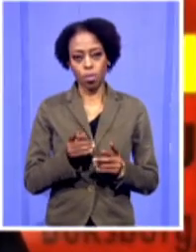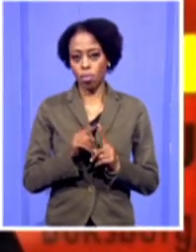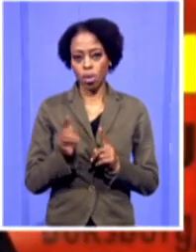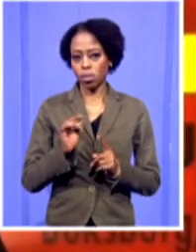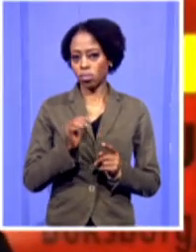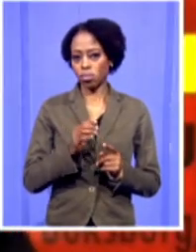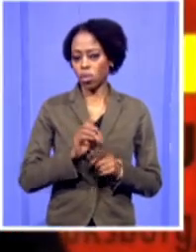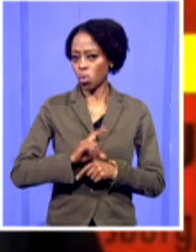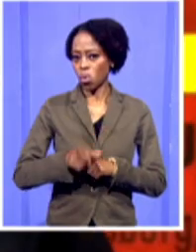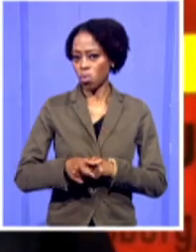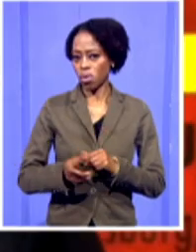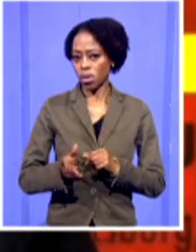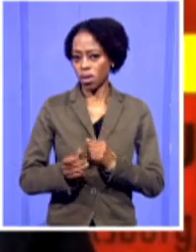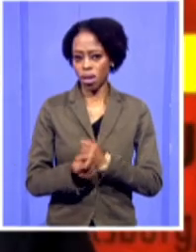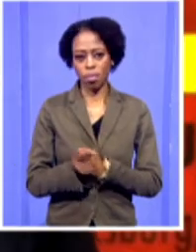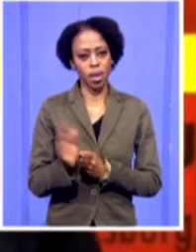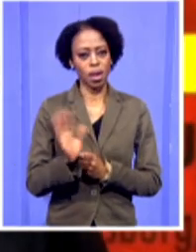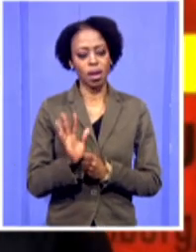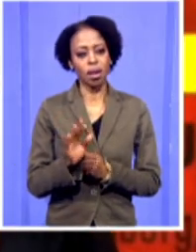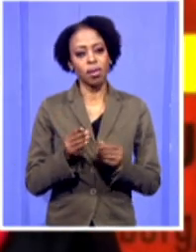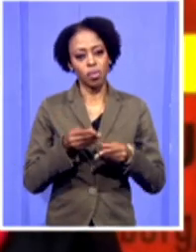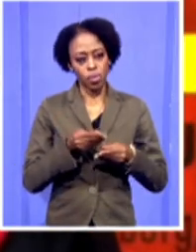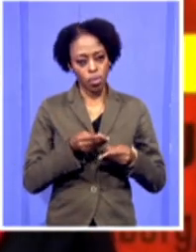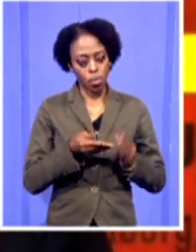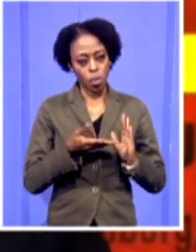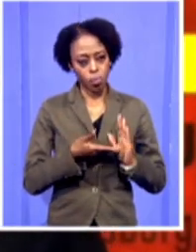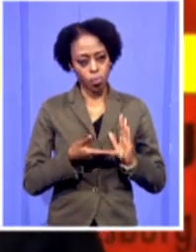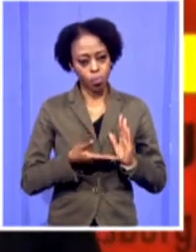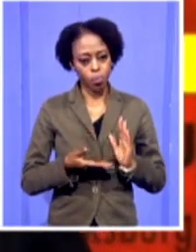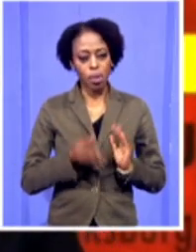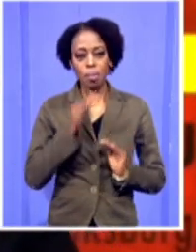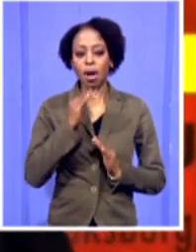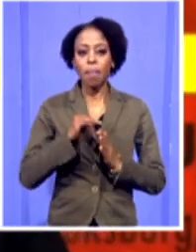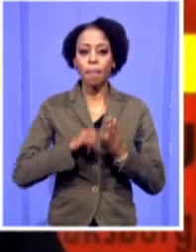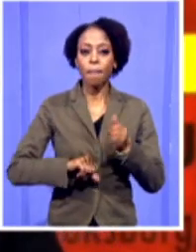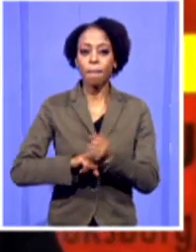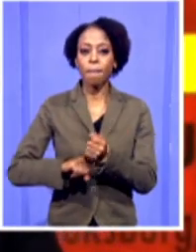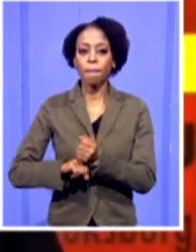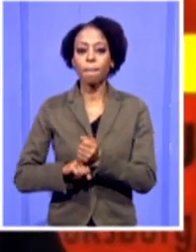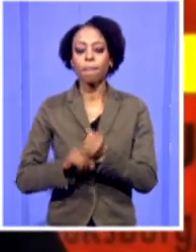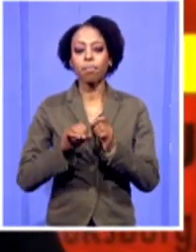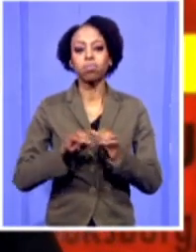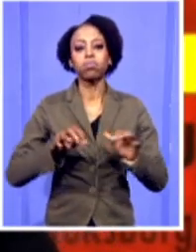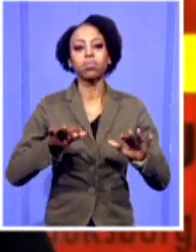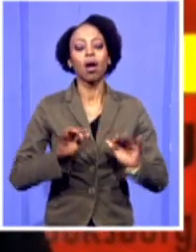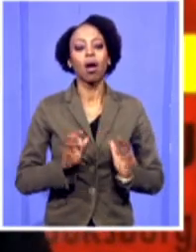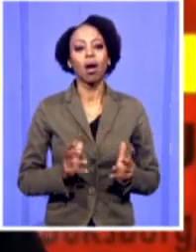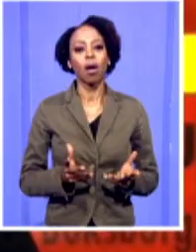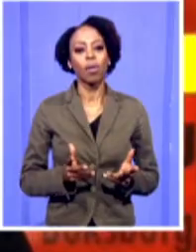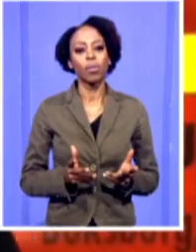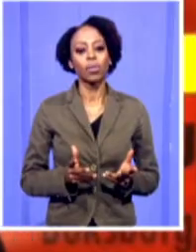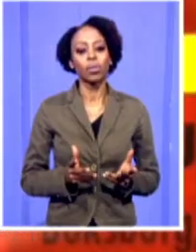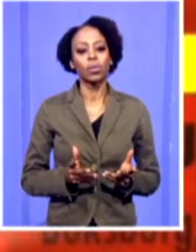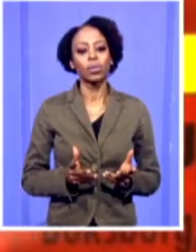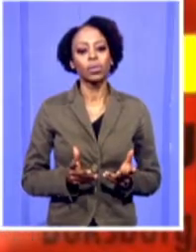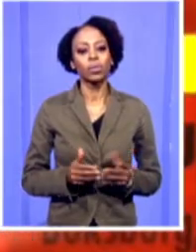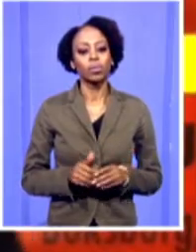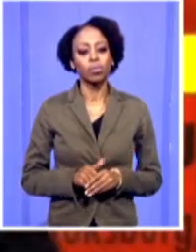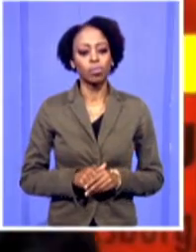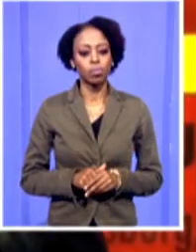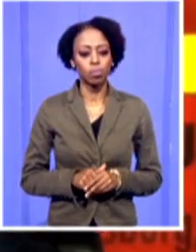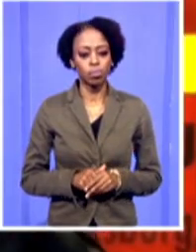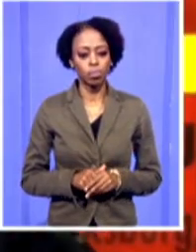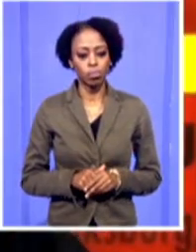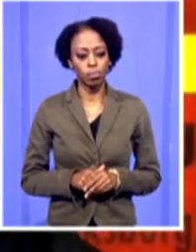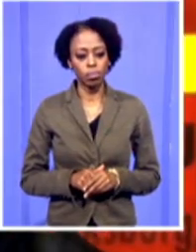congresses. You can go and look at your documents in terms of how messages of support are spread over a period of the Congress.